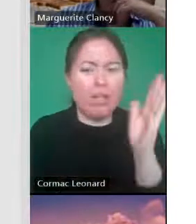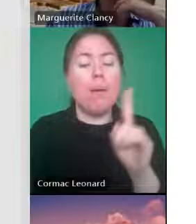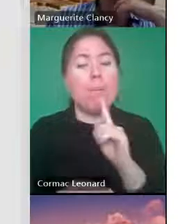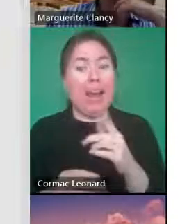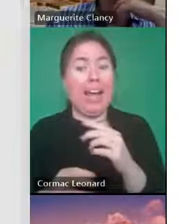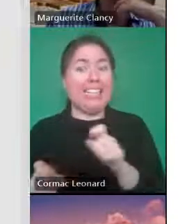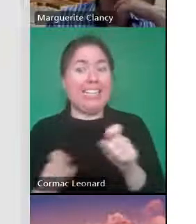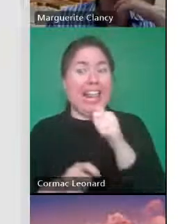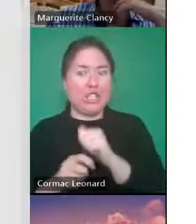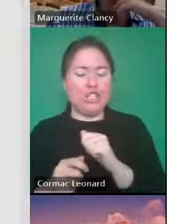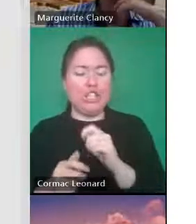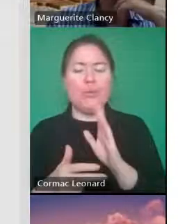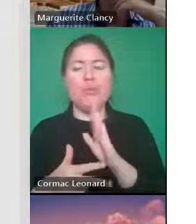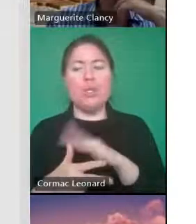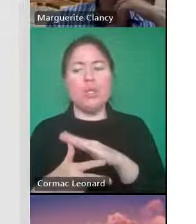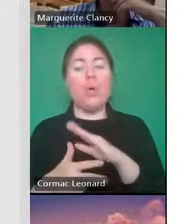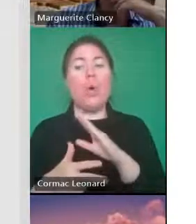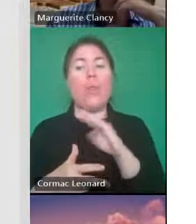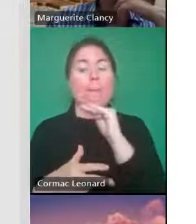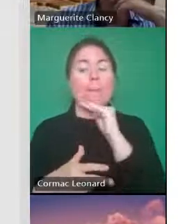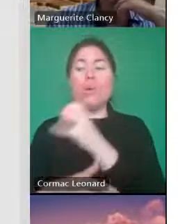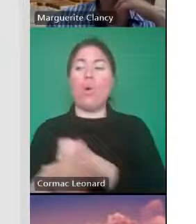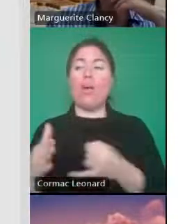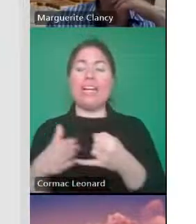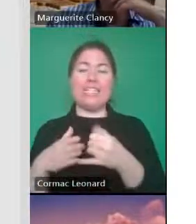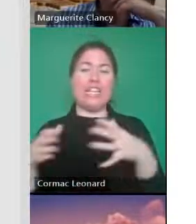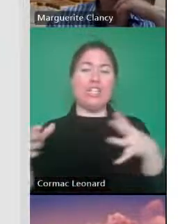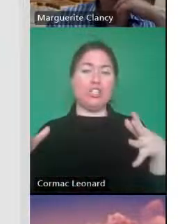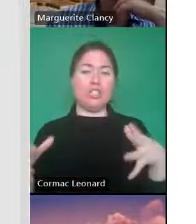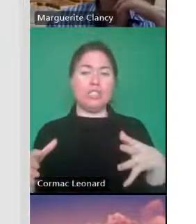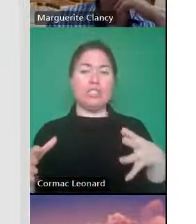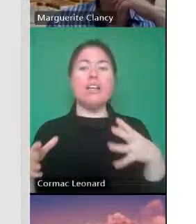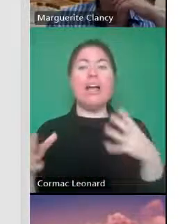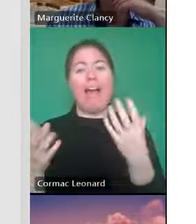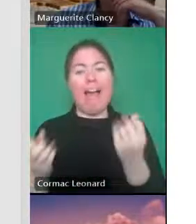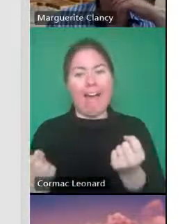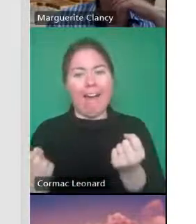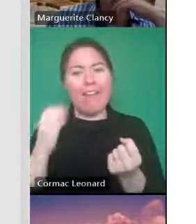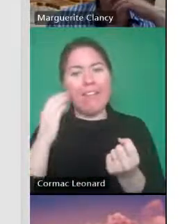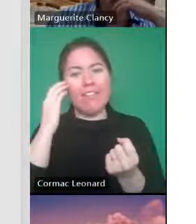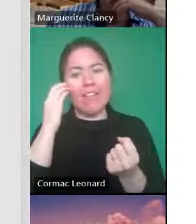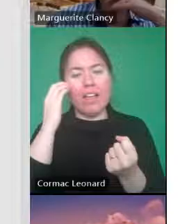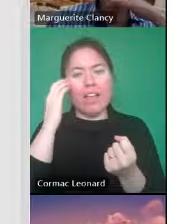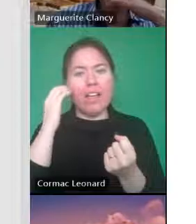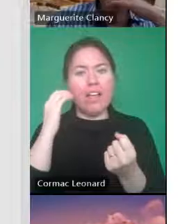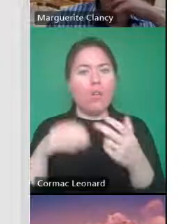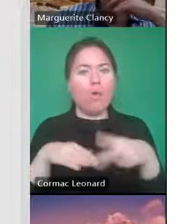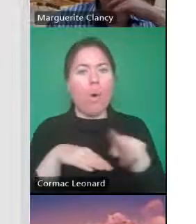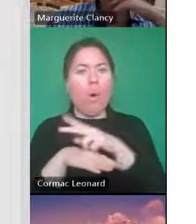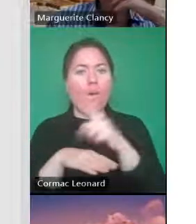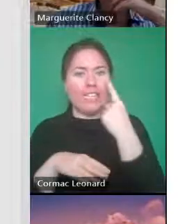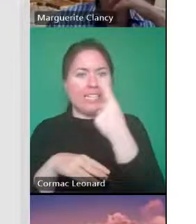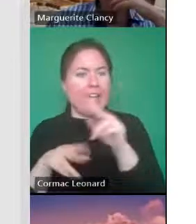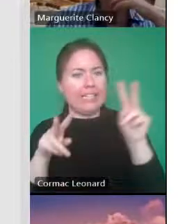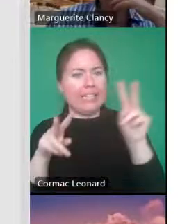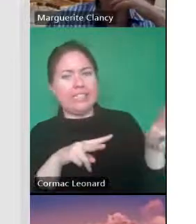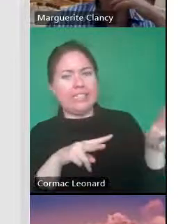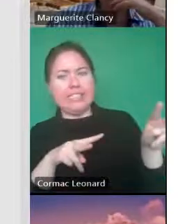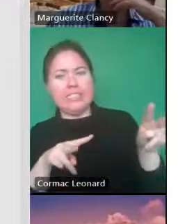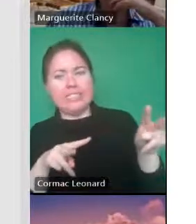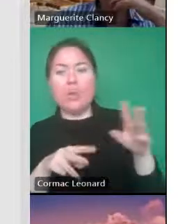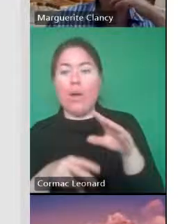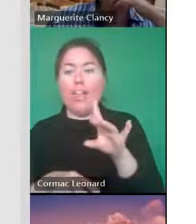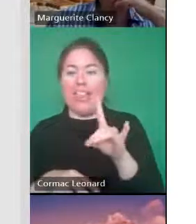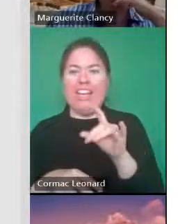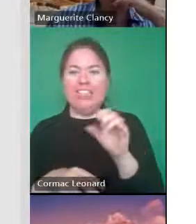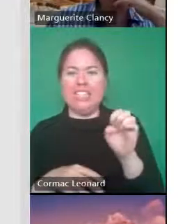it. So those are the organisations where there is an oversight function with the HSE,